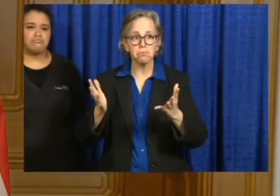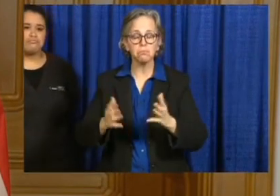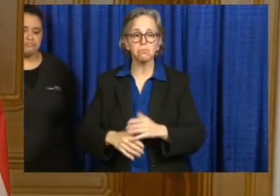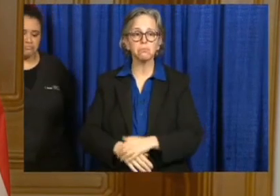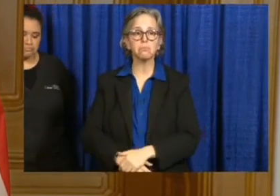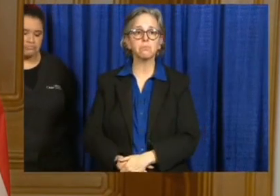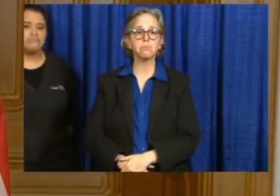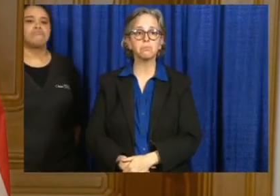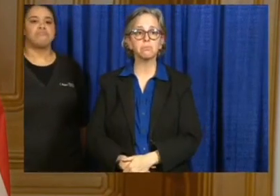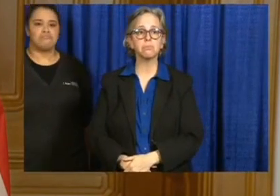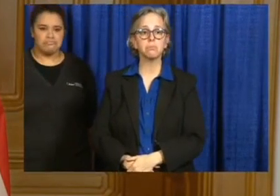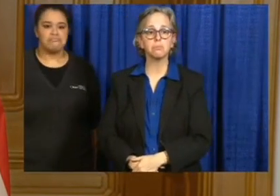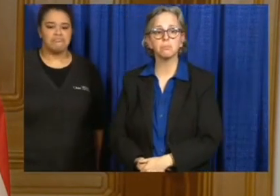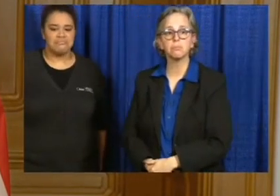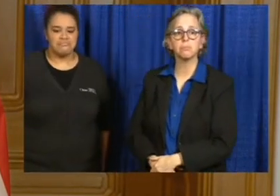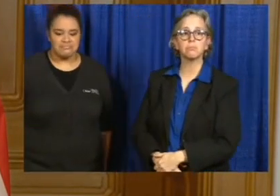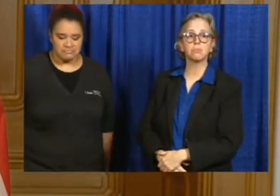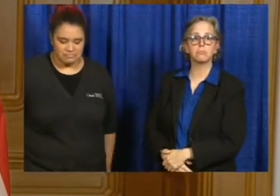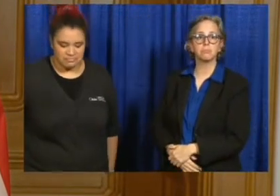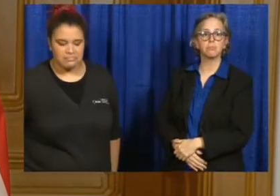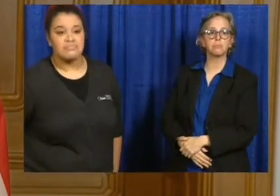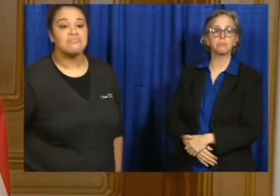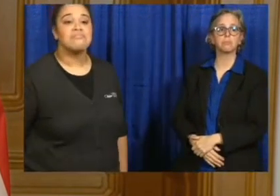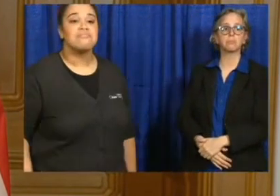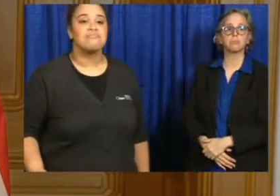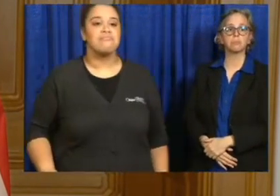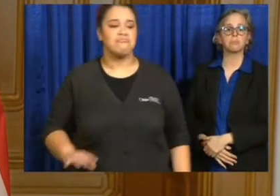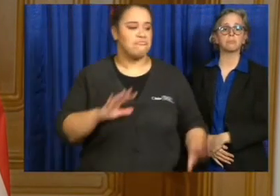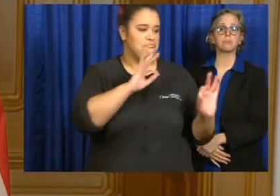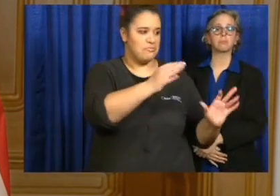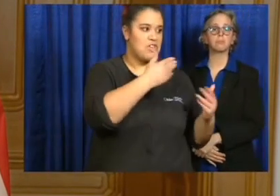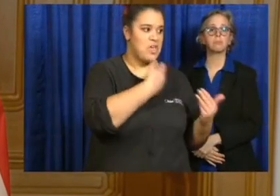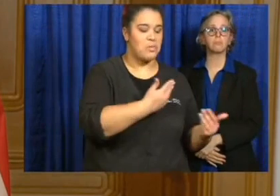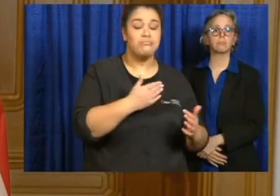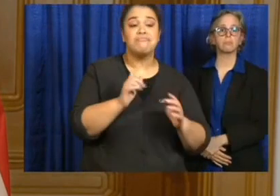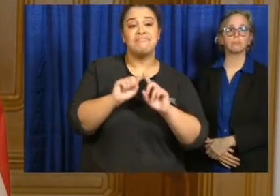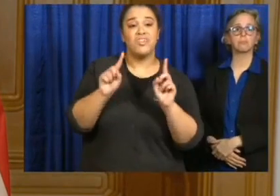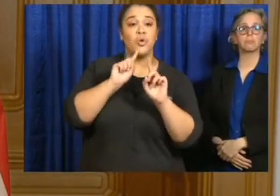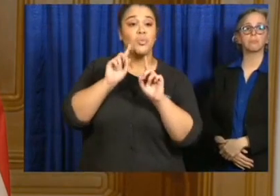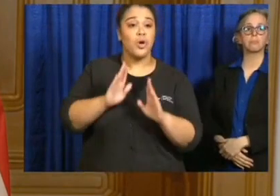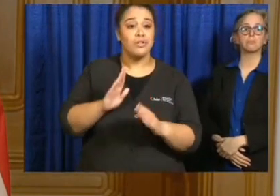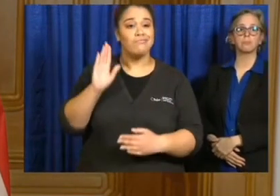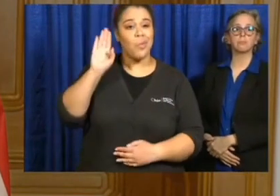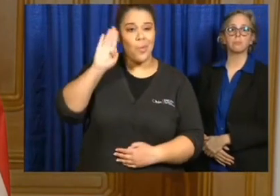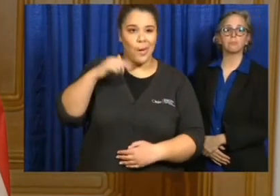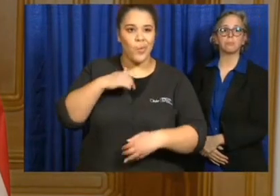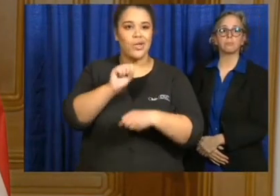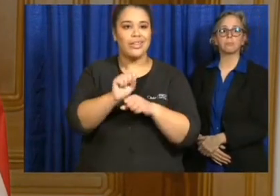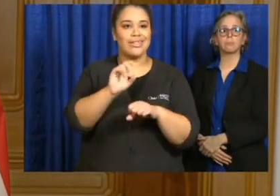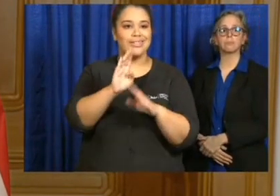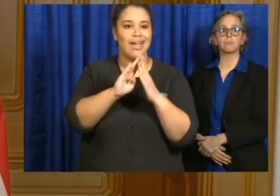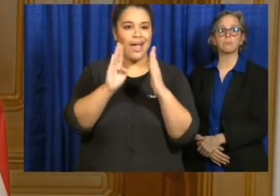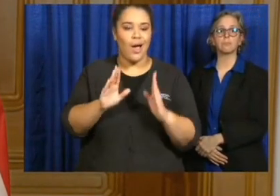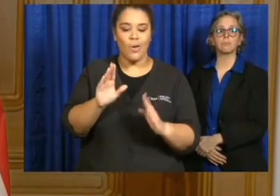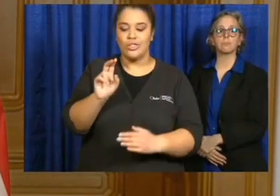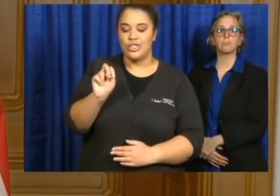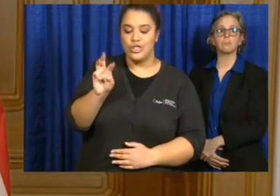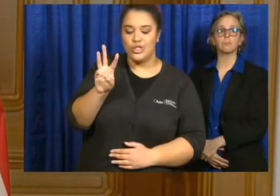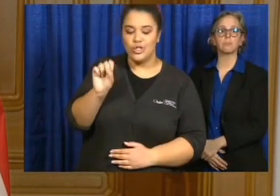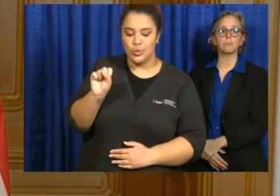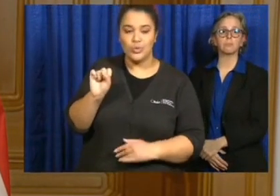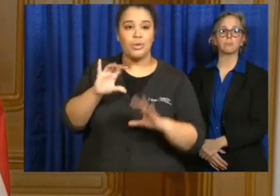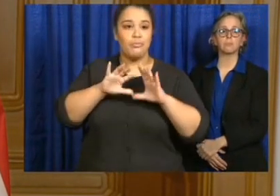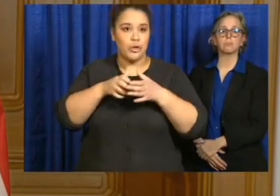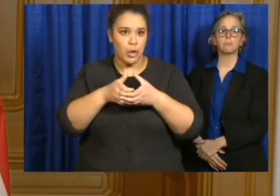Hi, everyone. Andy Chow with Ohio Public Radio and Television State House News Bureau. We've talked about the Ohio National Guard and what